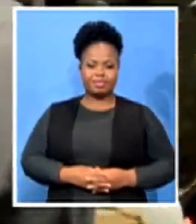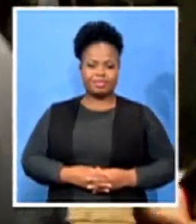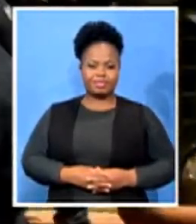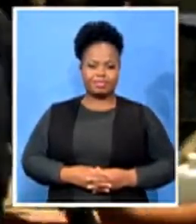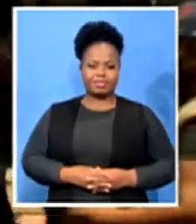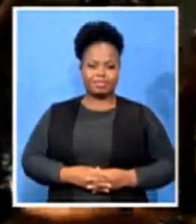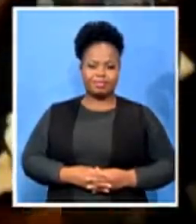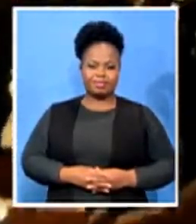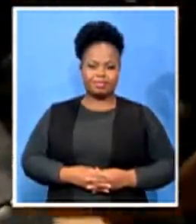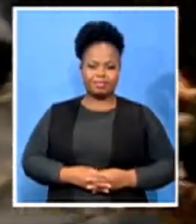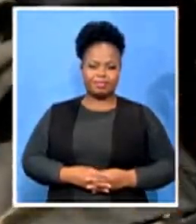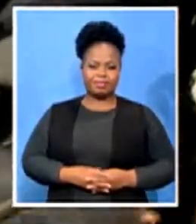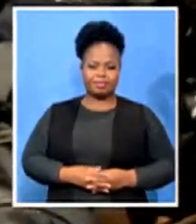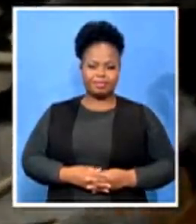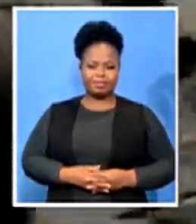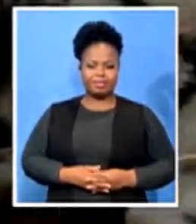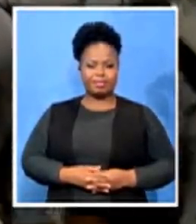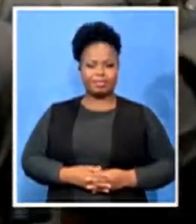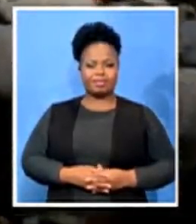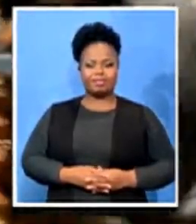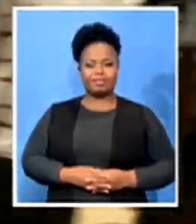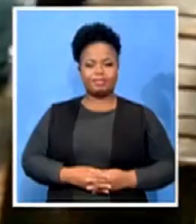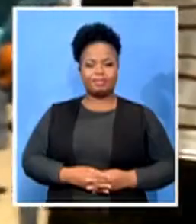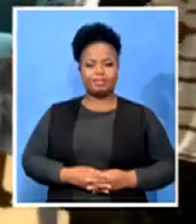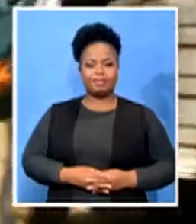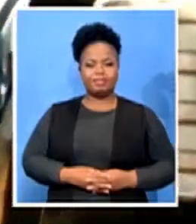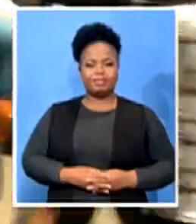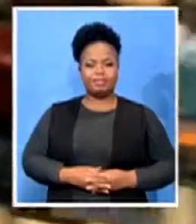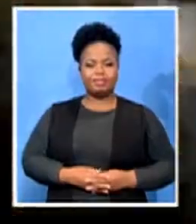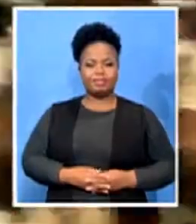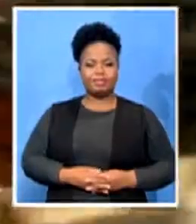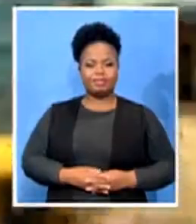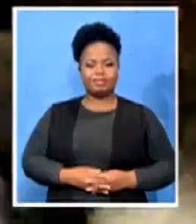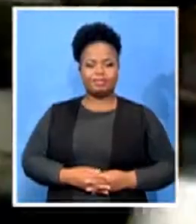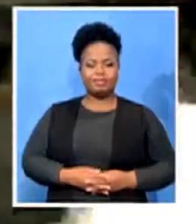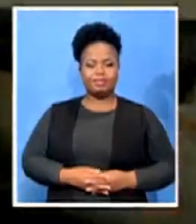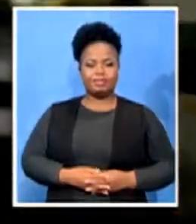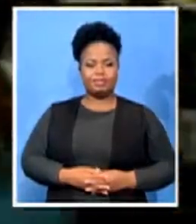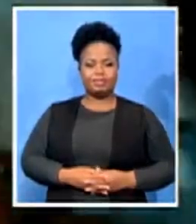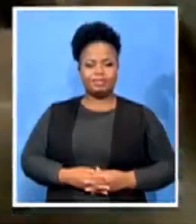Ima.